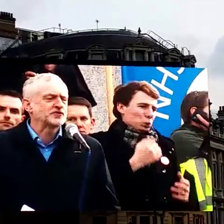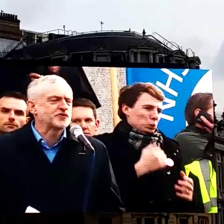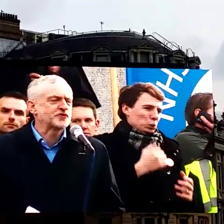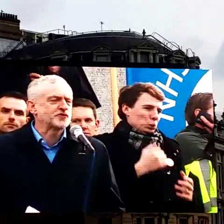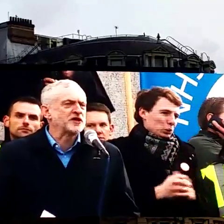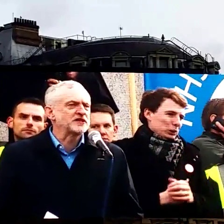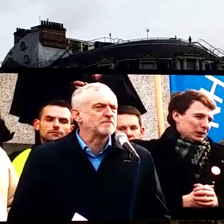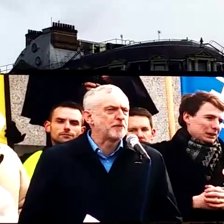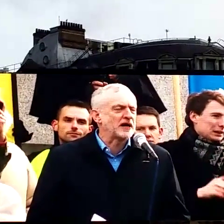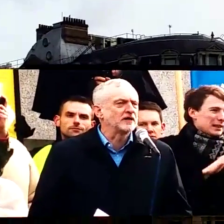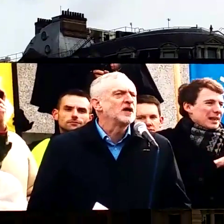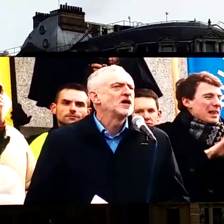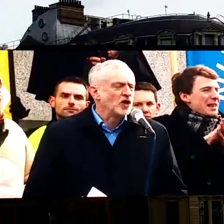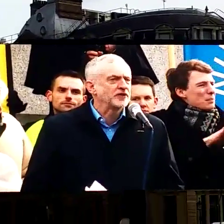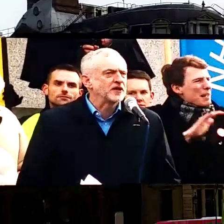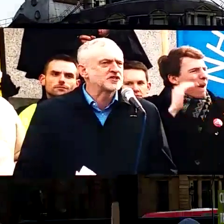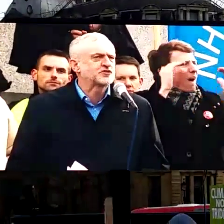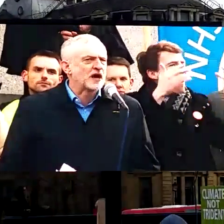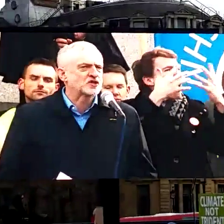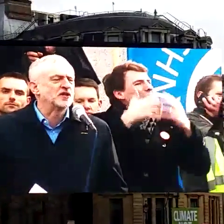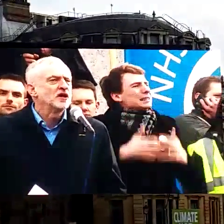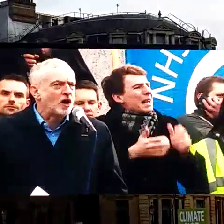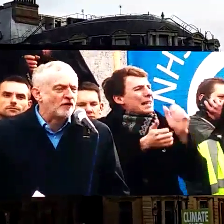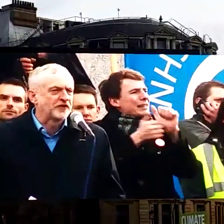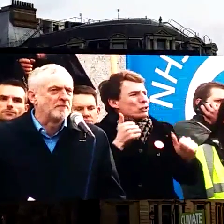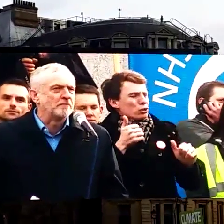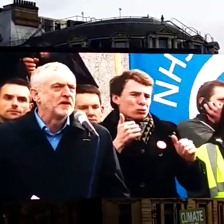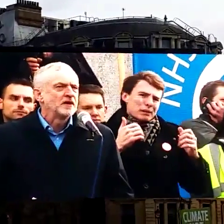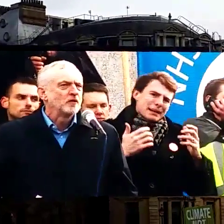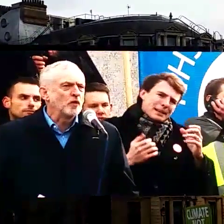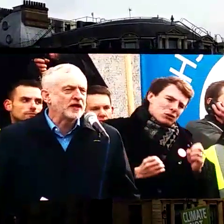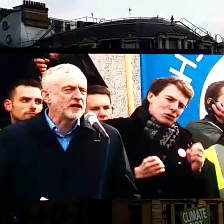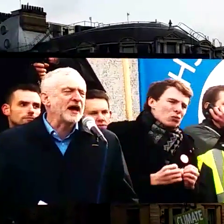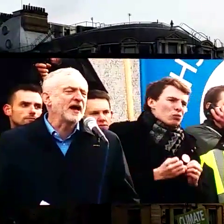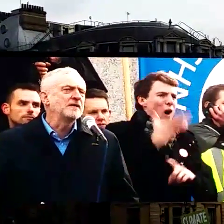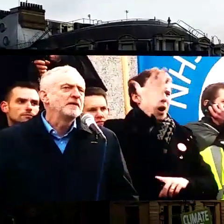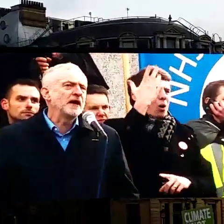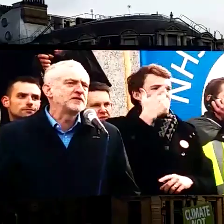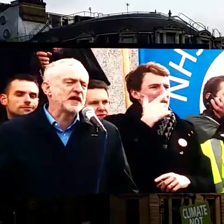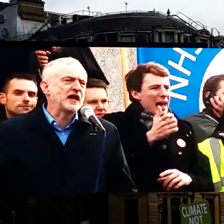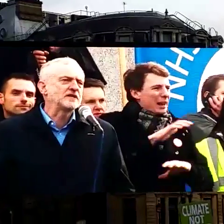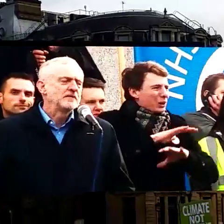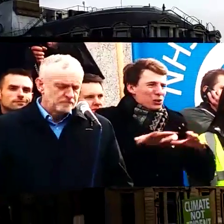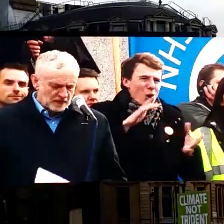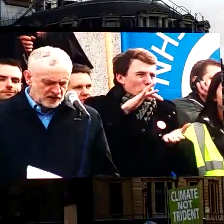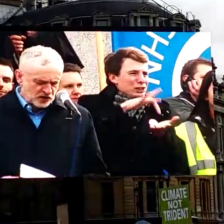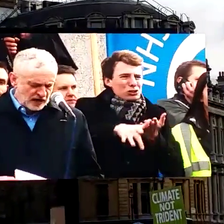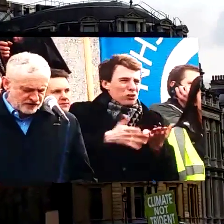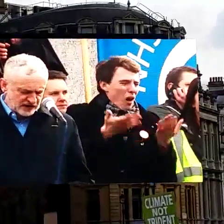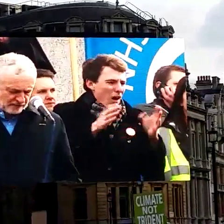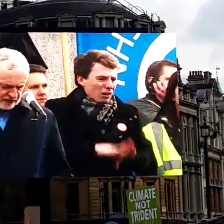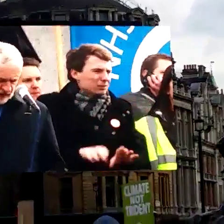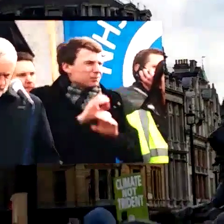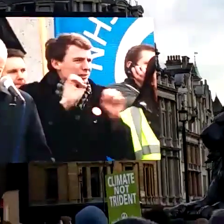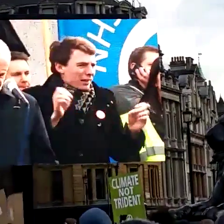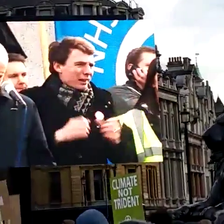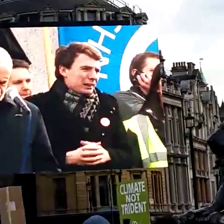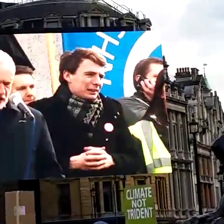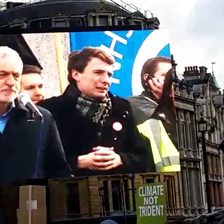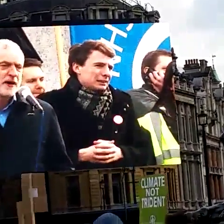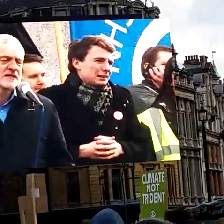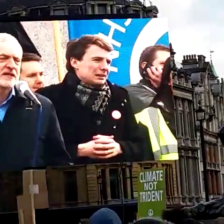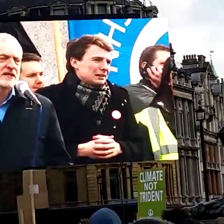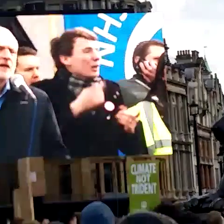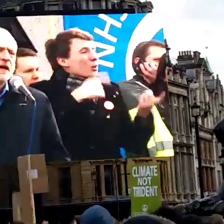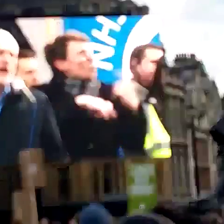high-tech industries in Britain, not the destruction of them. We can indeed achieve something